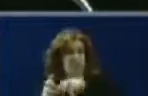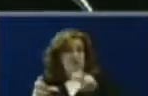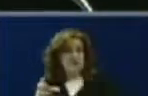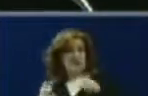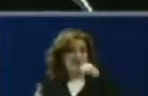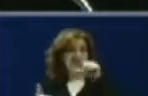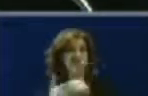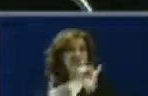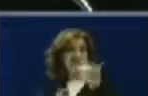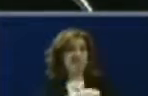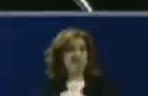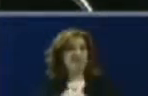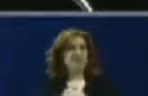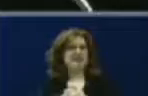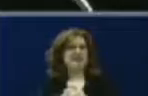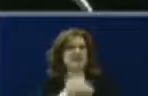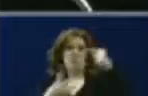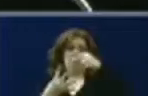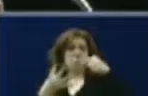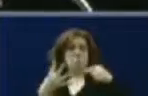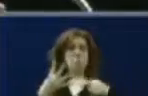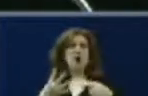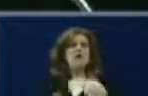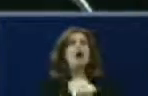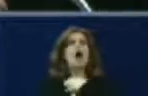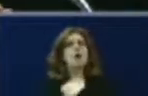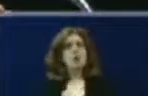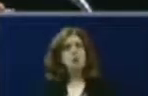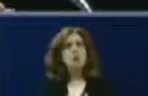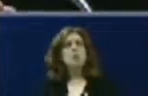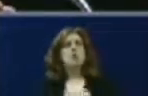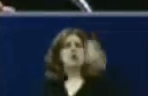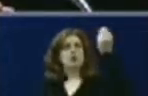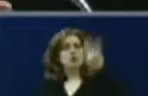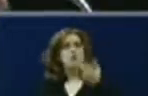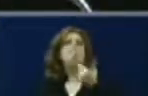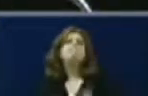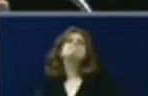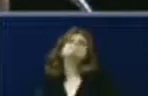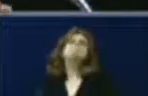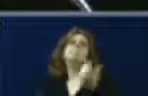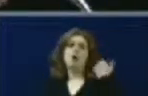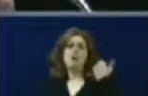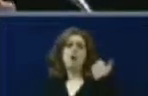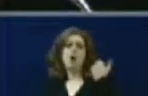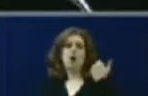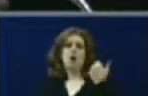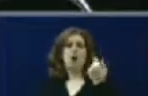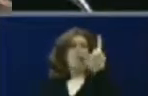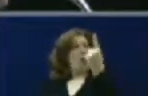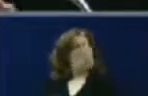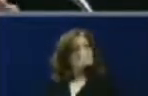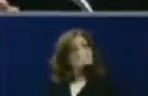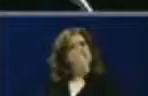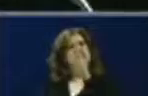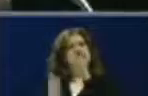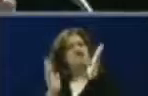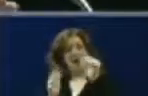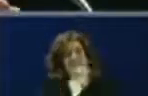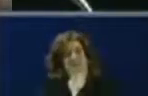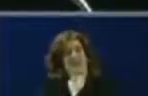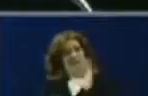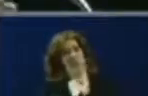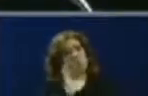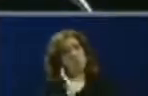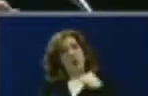letter, those were points that I would have liked to have heard before. That was blunt talk, straight talk, that I, as a board member, have been